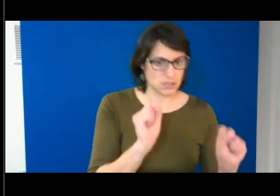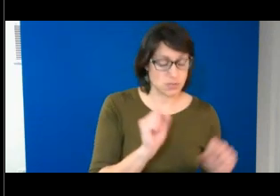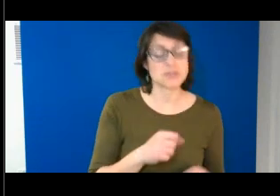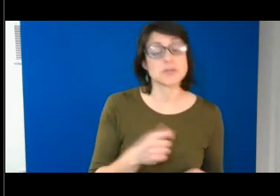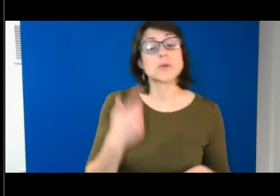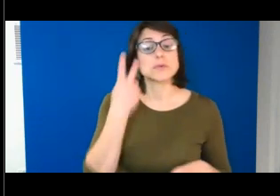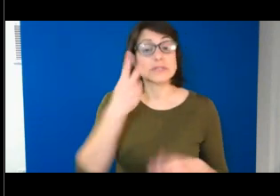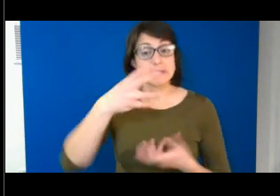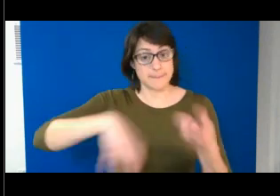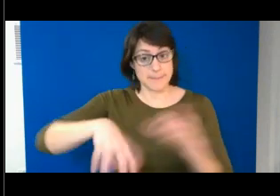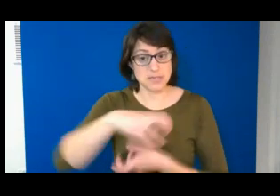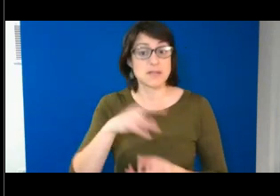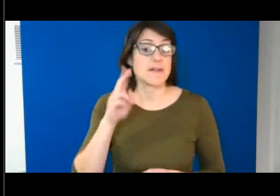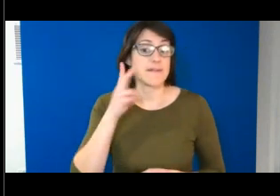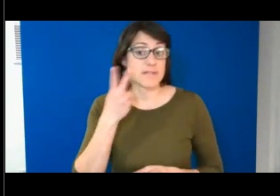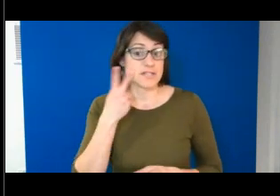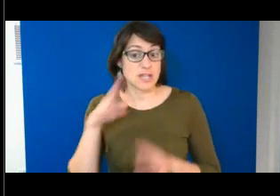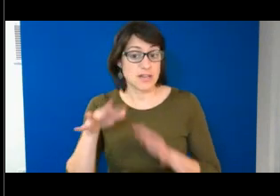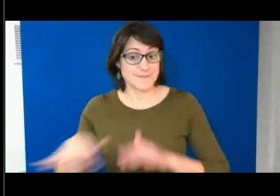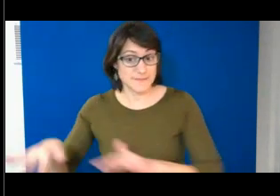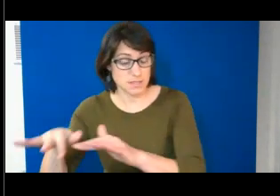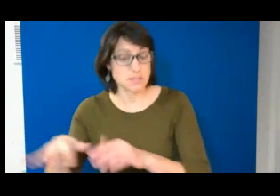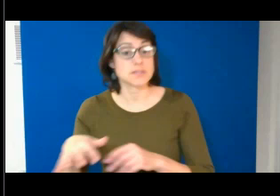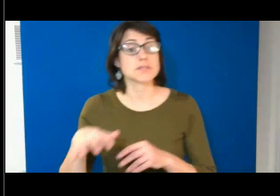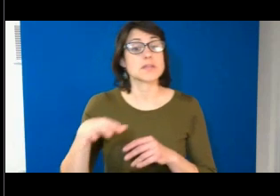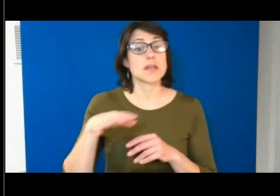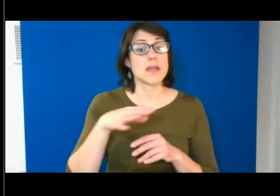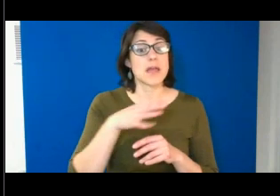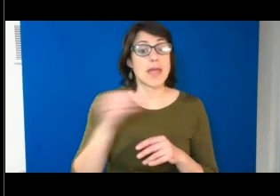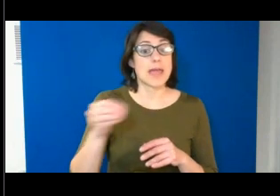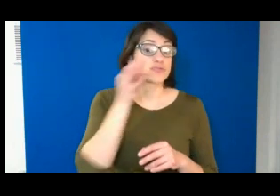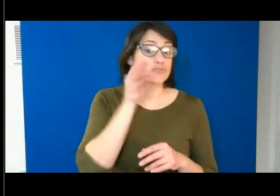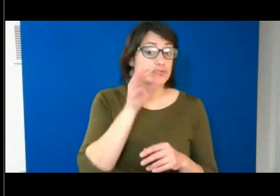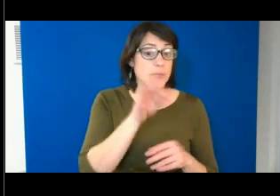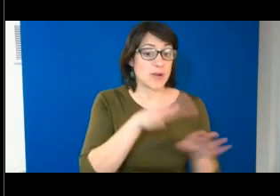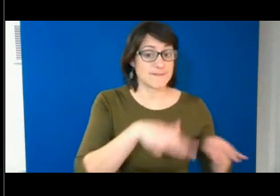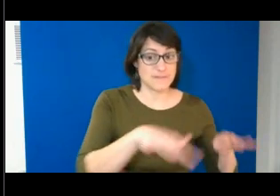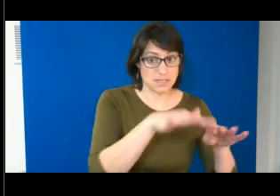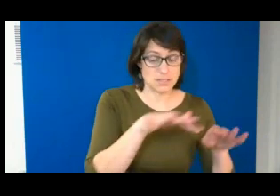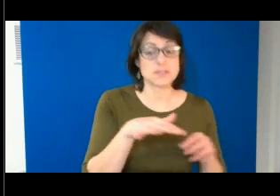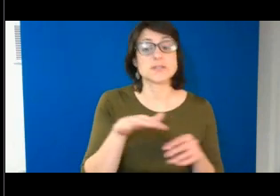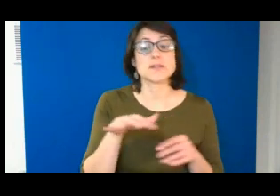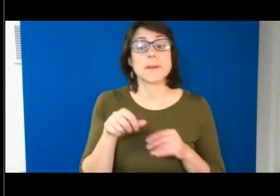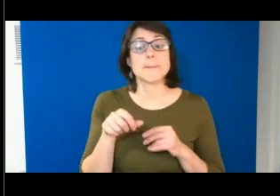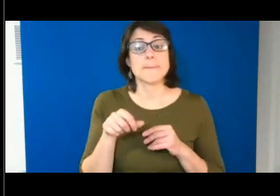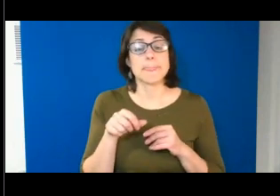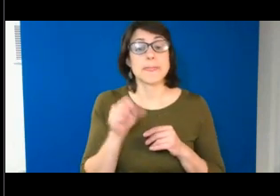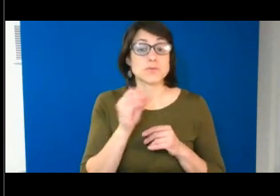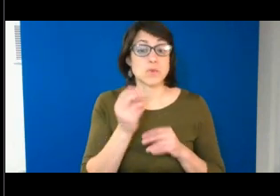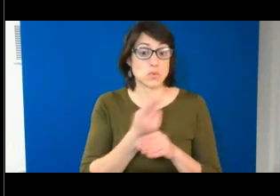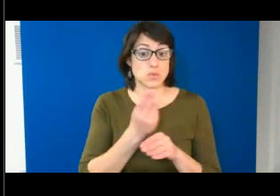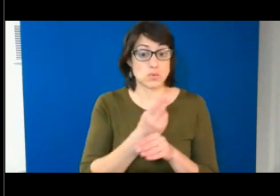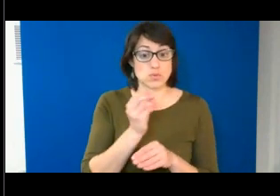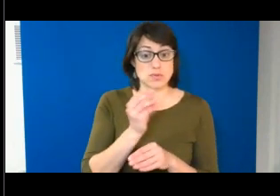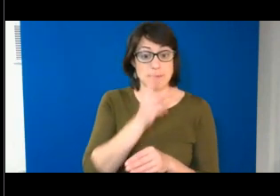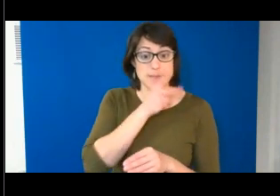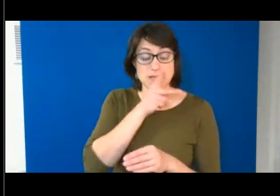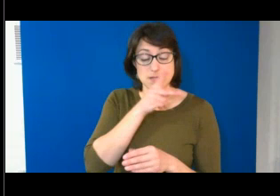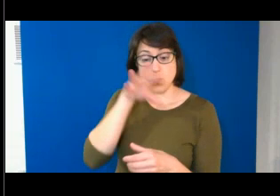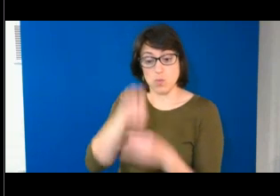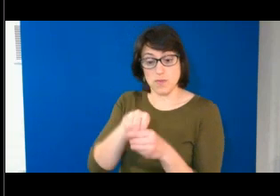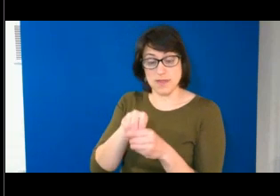fields, and down here we have our strawberry fields. So this use of plastic within agriculture fields